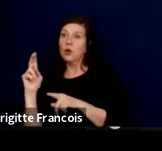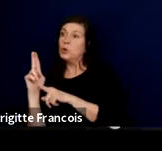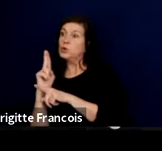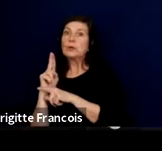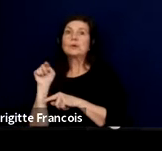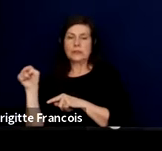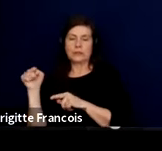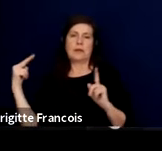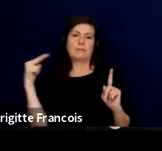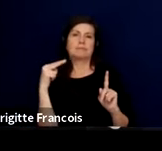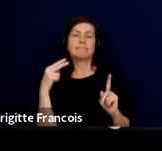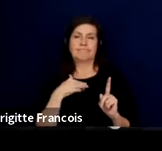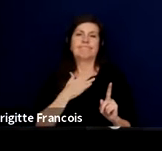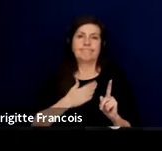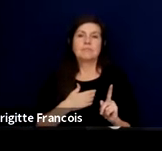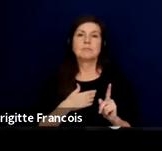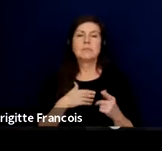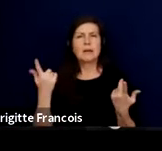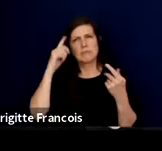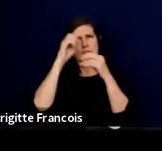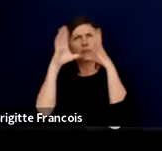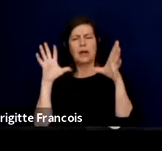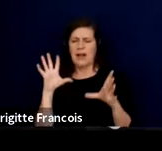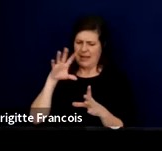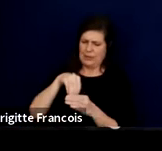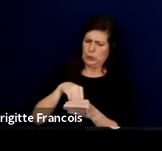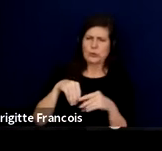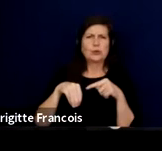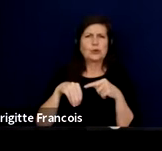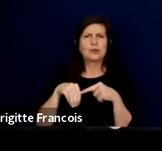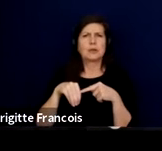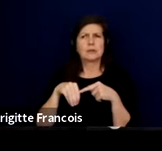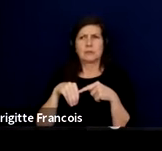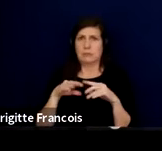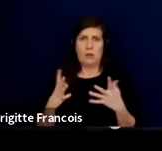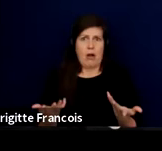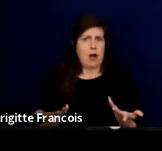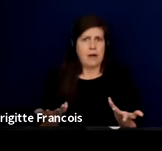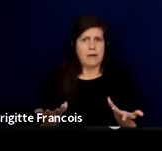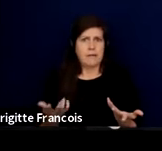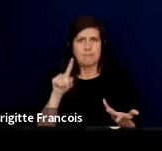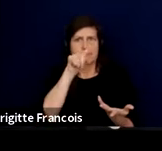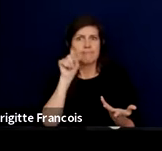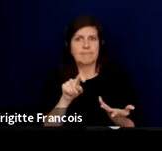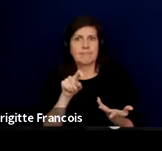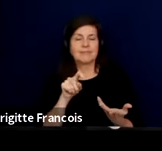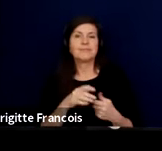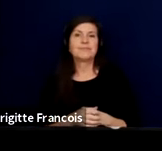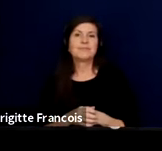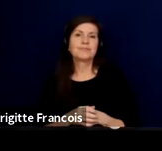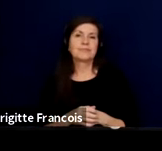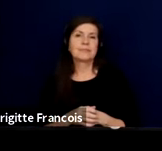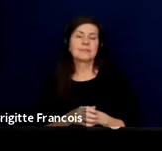about the idea of inclusion and how do we actually bring inclusion into